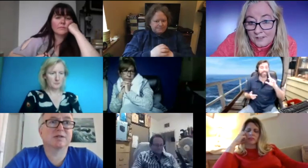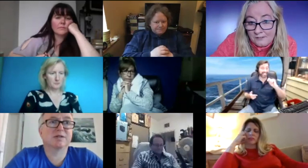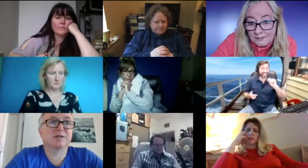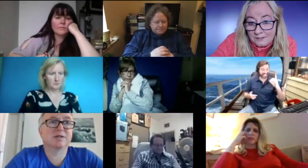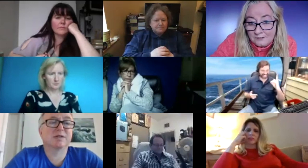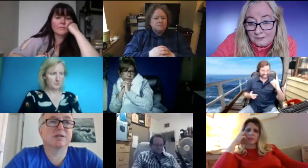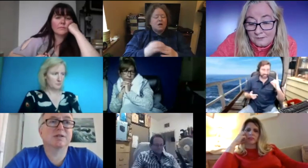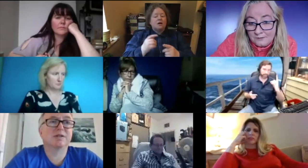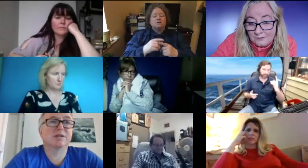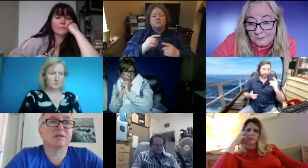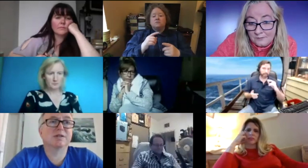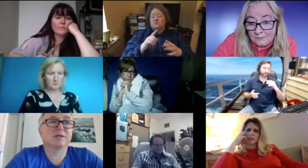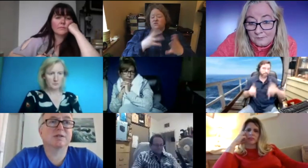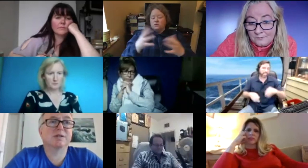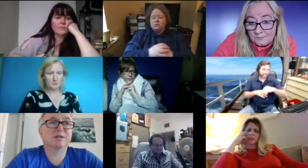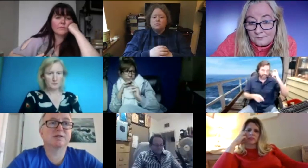parliament.